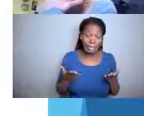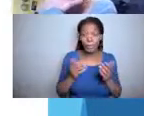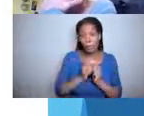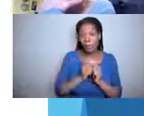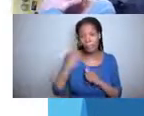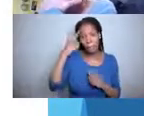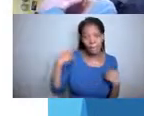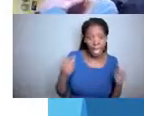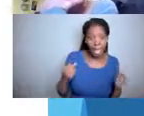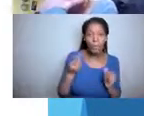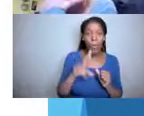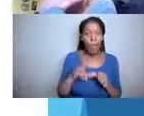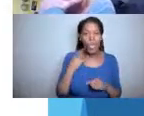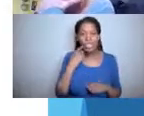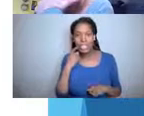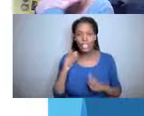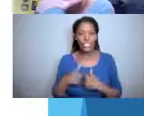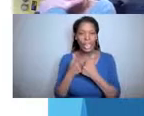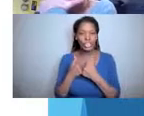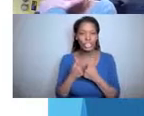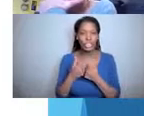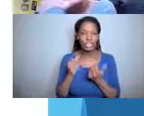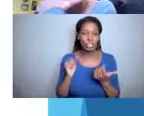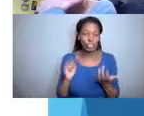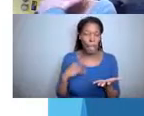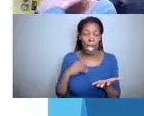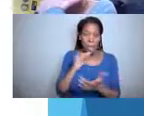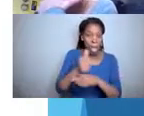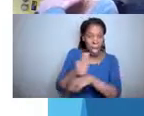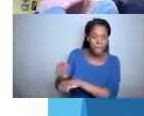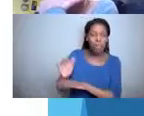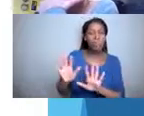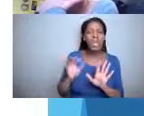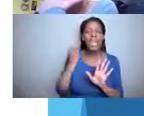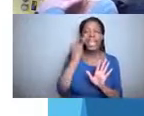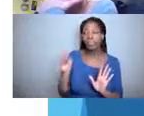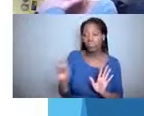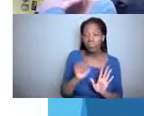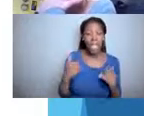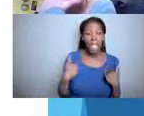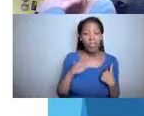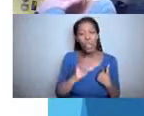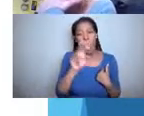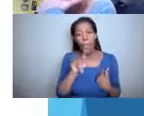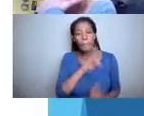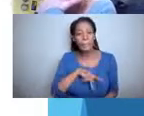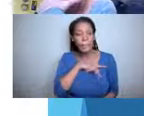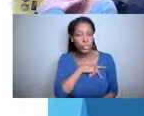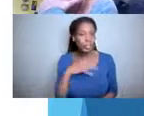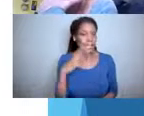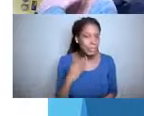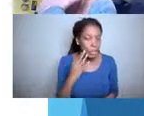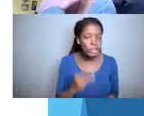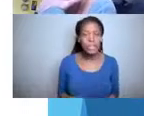i would encourage people if they do have their own personal experiences and personal that have been meaningful to them